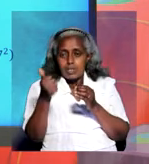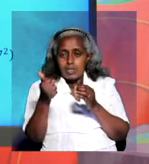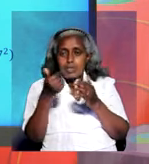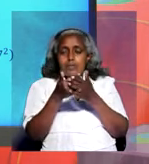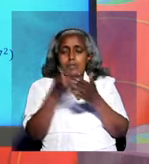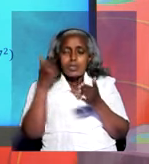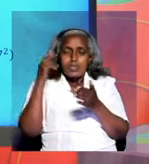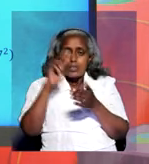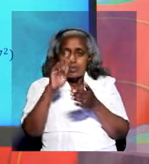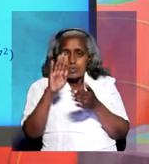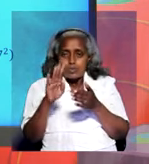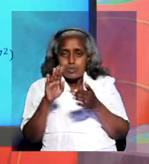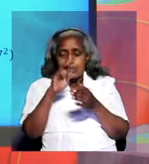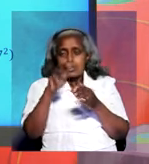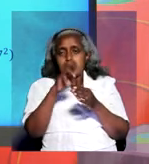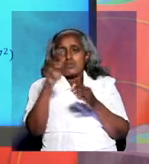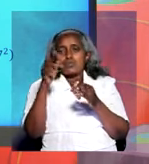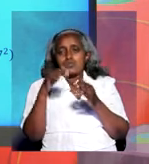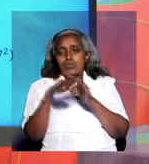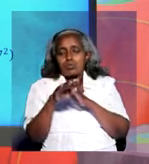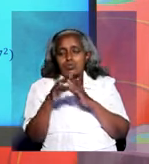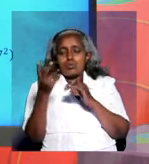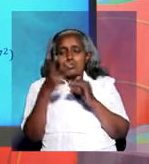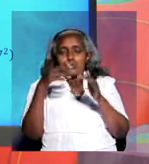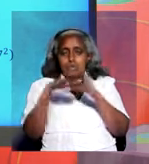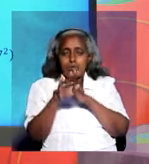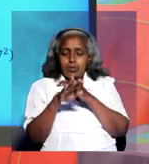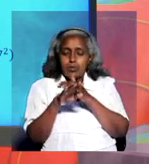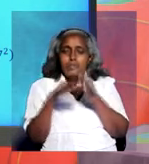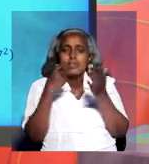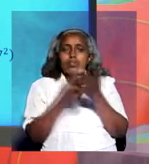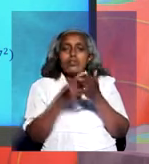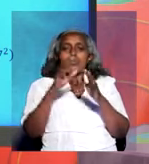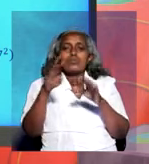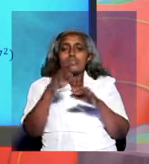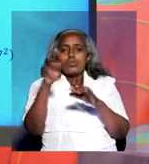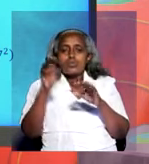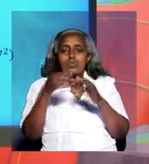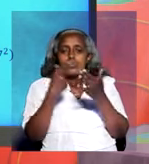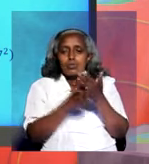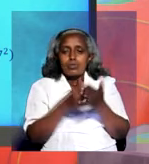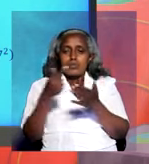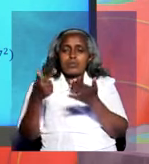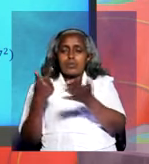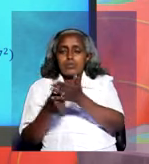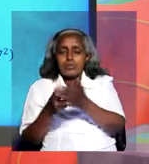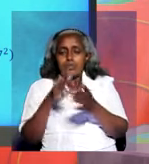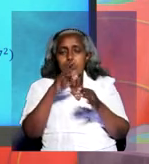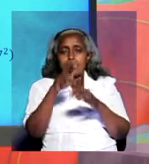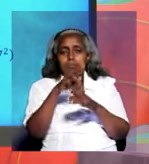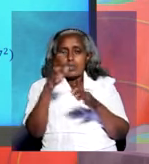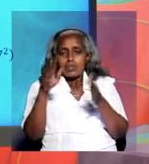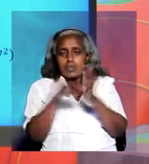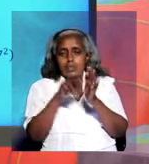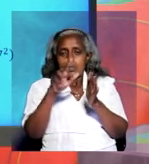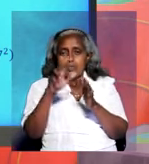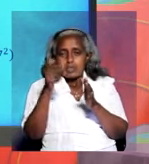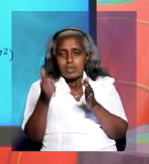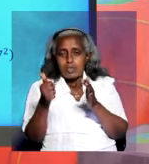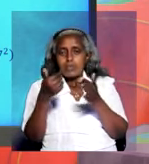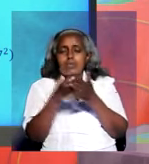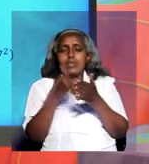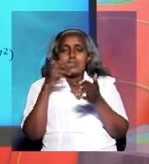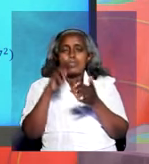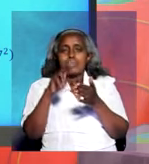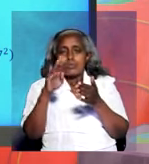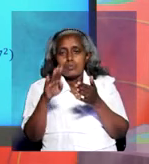you put both sides under square root, or the square root of this one gives you the magnitude of 3a minus 2b. The magnitude of 3a minus